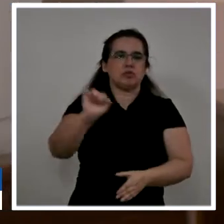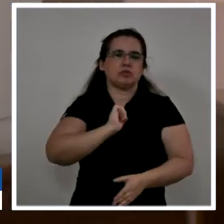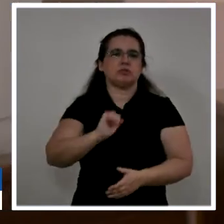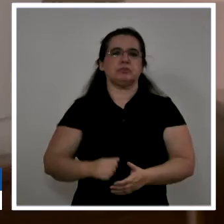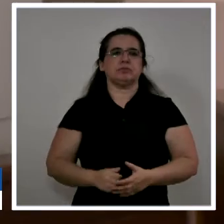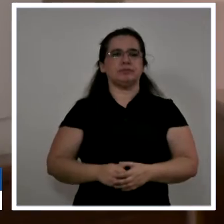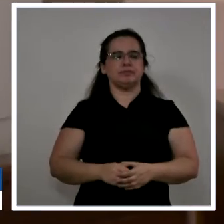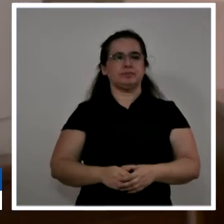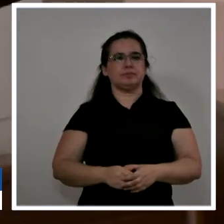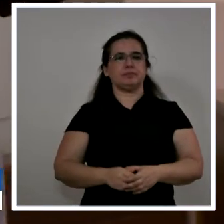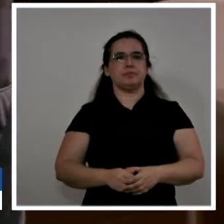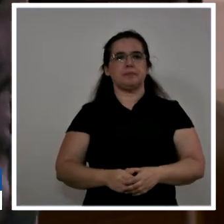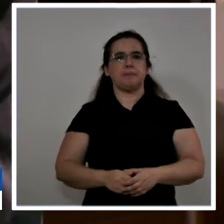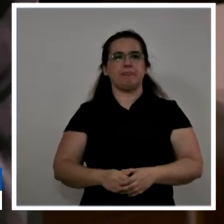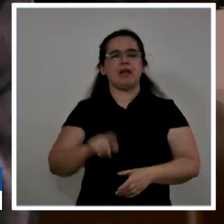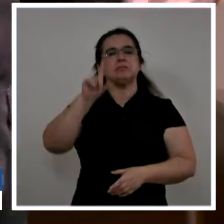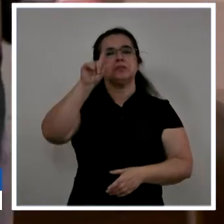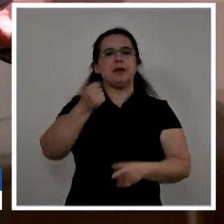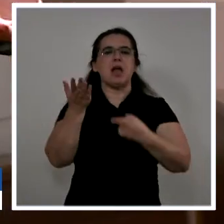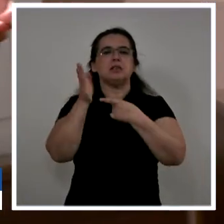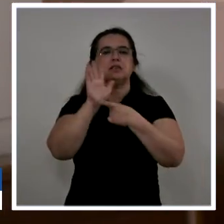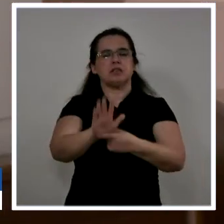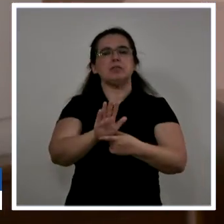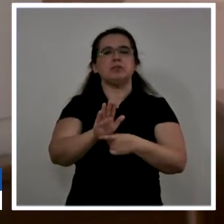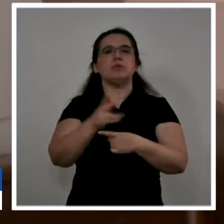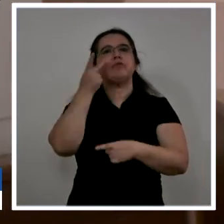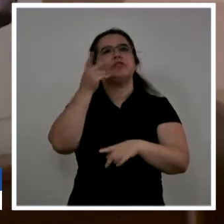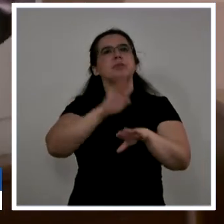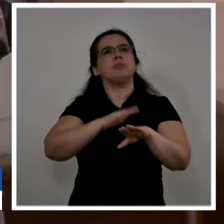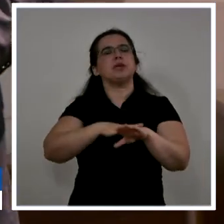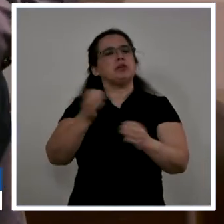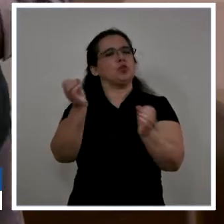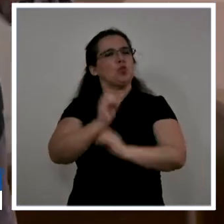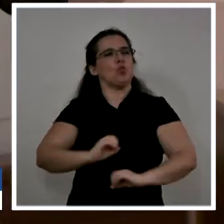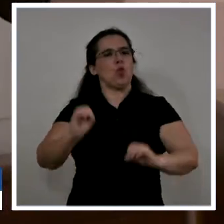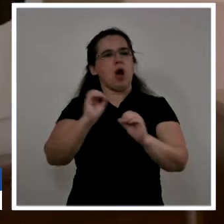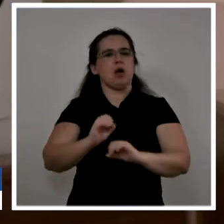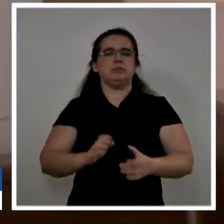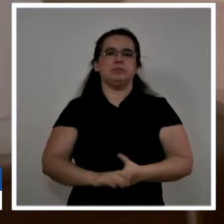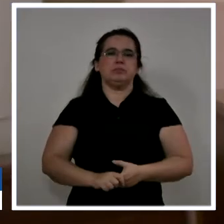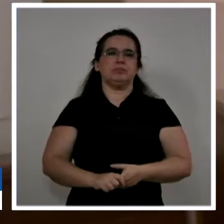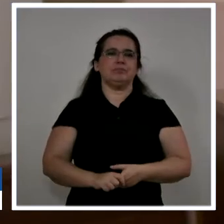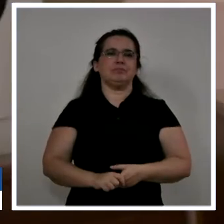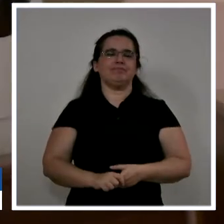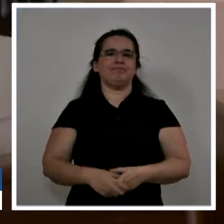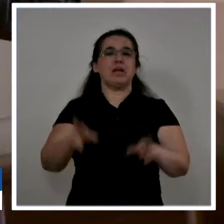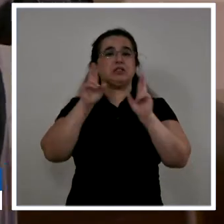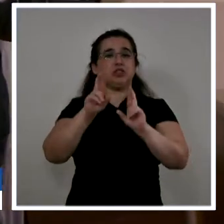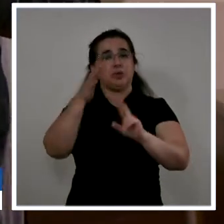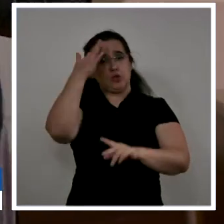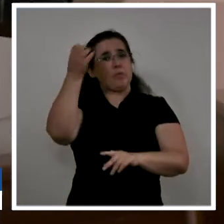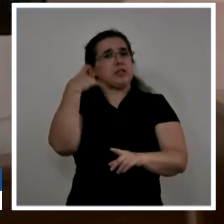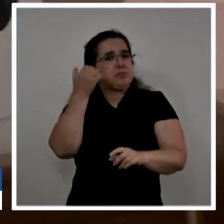a sinless life. E para poder dar-nos o exemplo de uma vida sem pecado. I hope that you got that. It says that he came. Eu espero que tenham compreendido bem